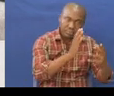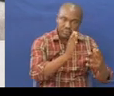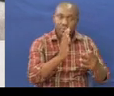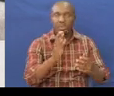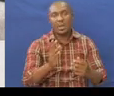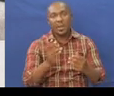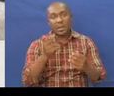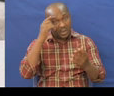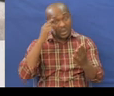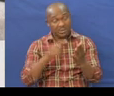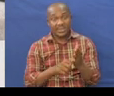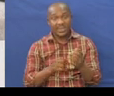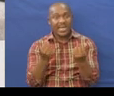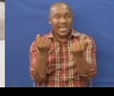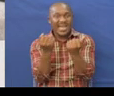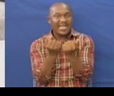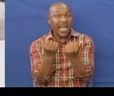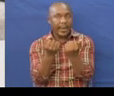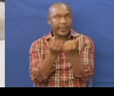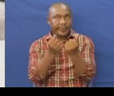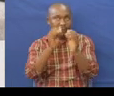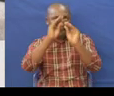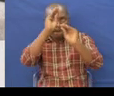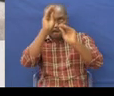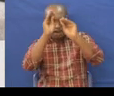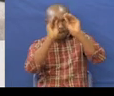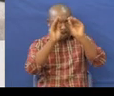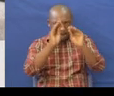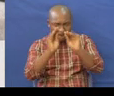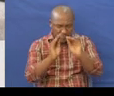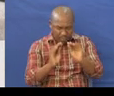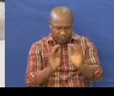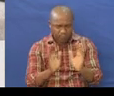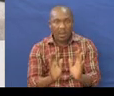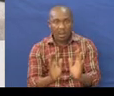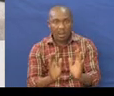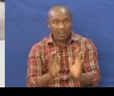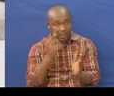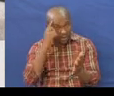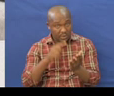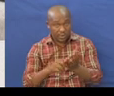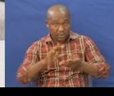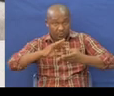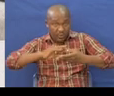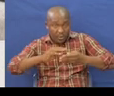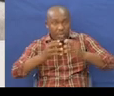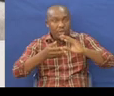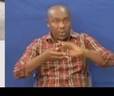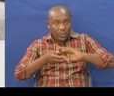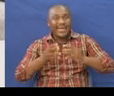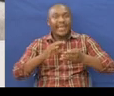say is like designing your research, referring to the hypothesis and the literature review you've done and the problem